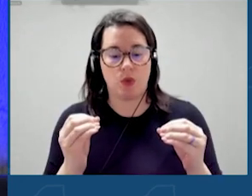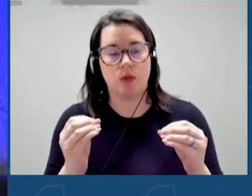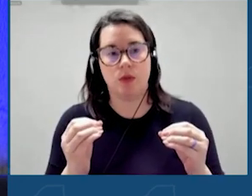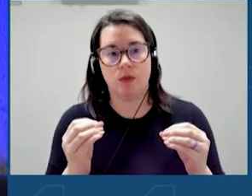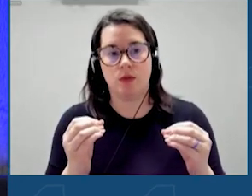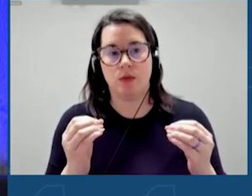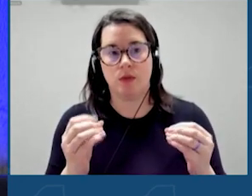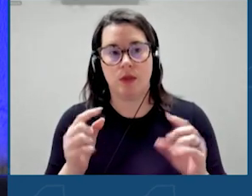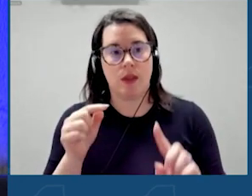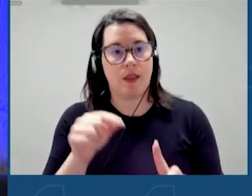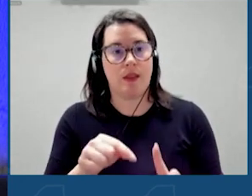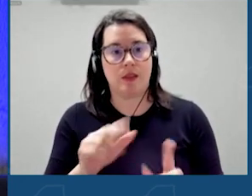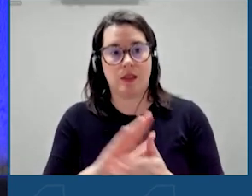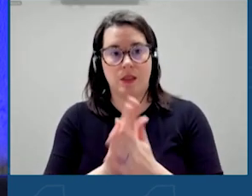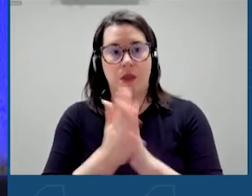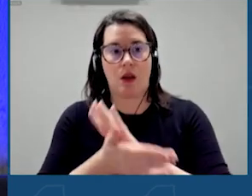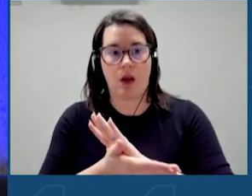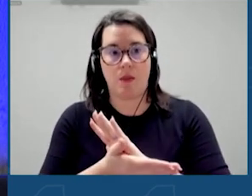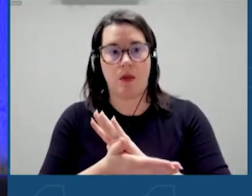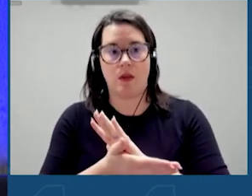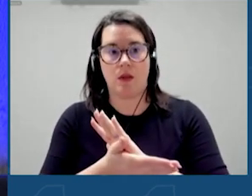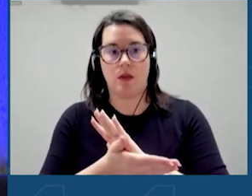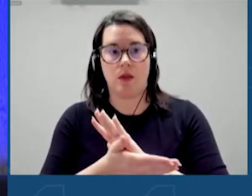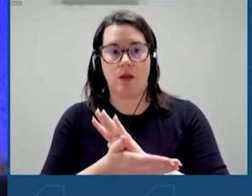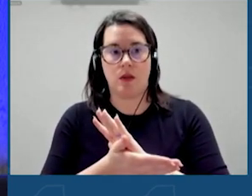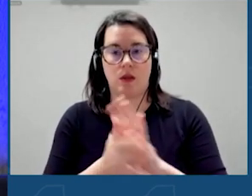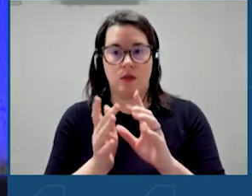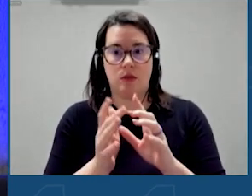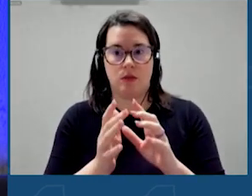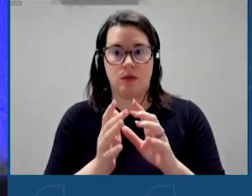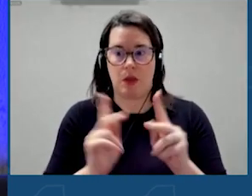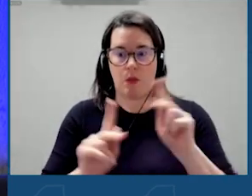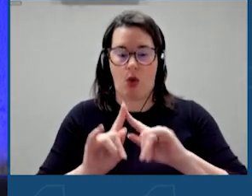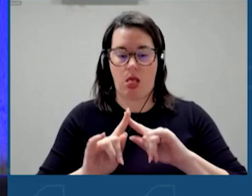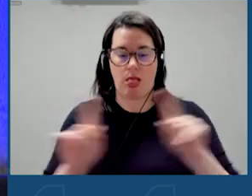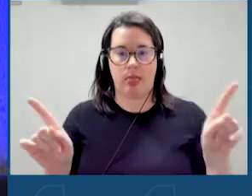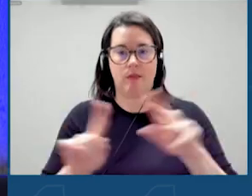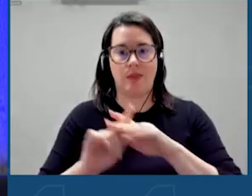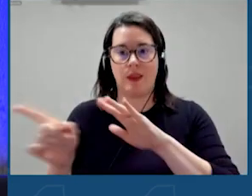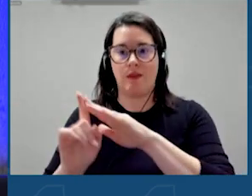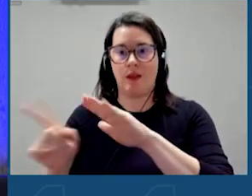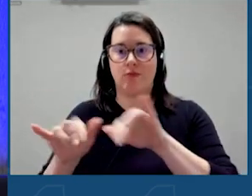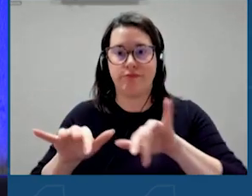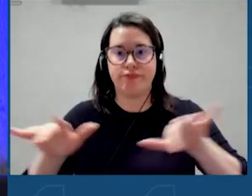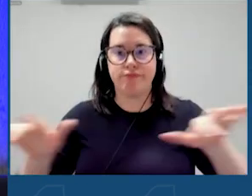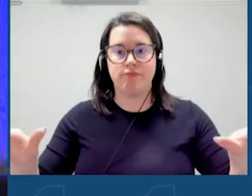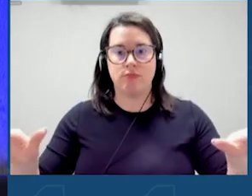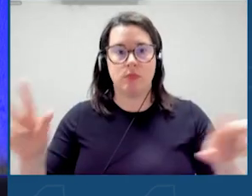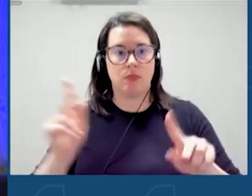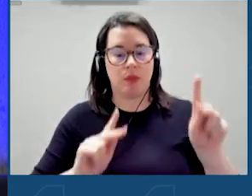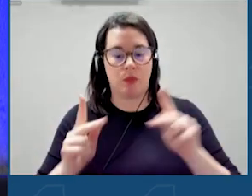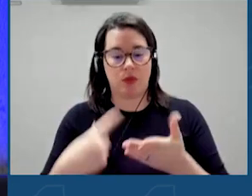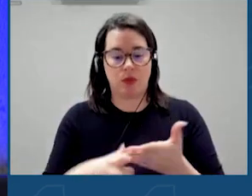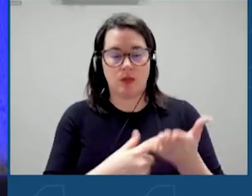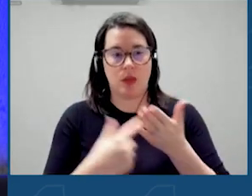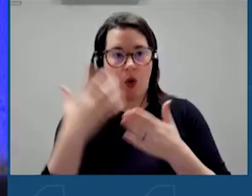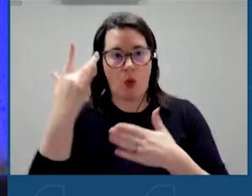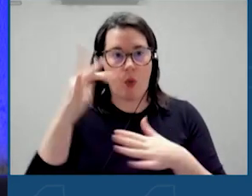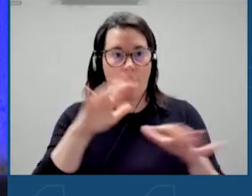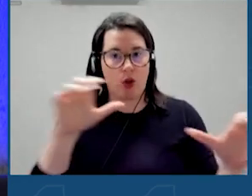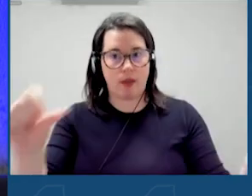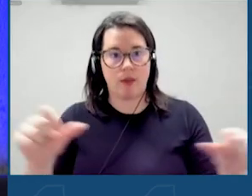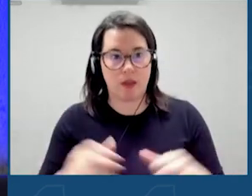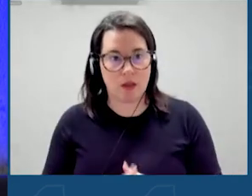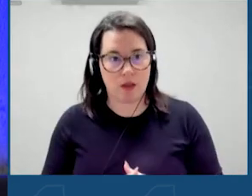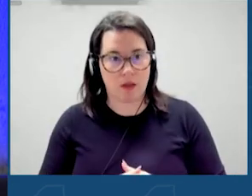this has potentially become an out-migration crisis. People talk about the reasons people may consider leaving.